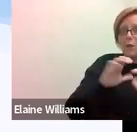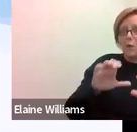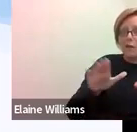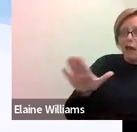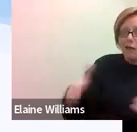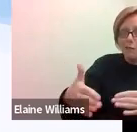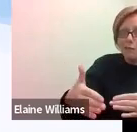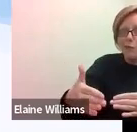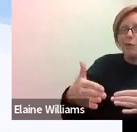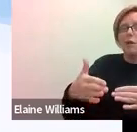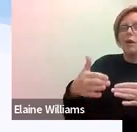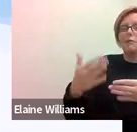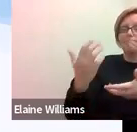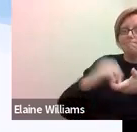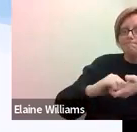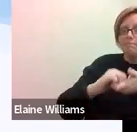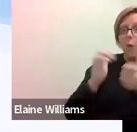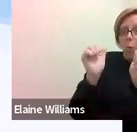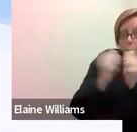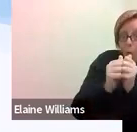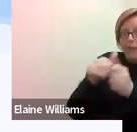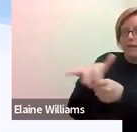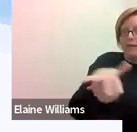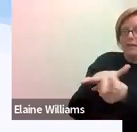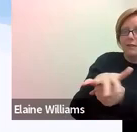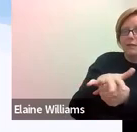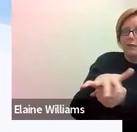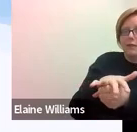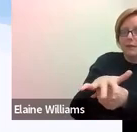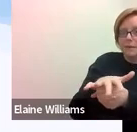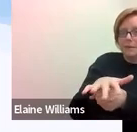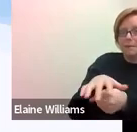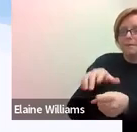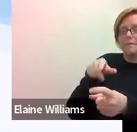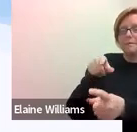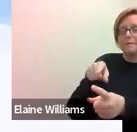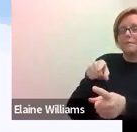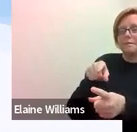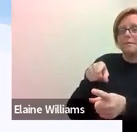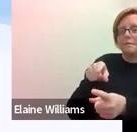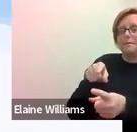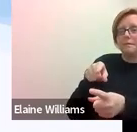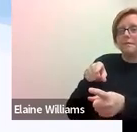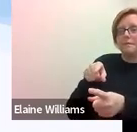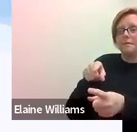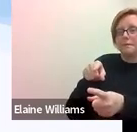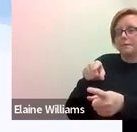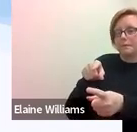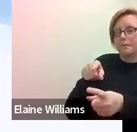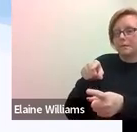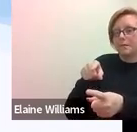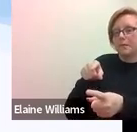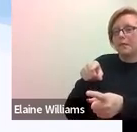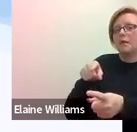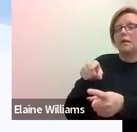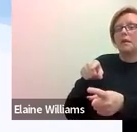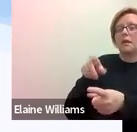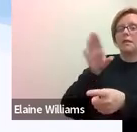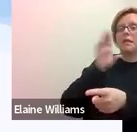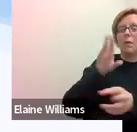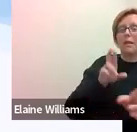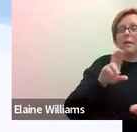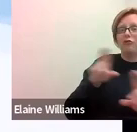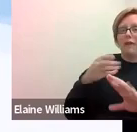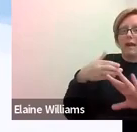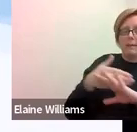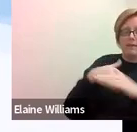with districts is that I think, you know, ideally children entering before they go to kindergarten